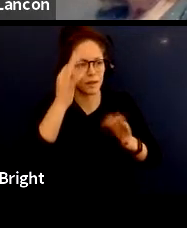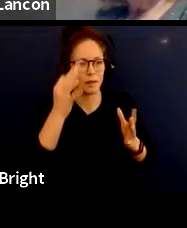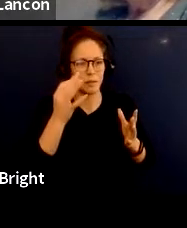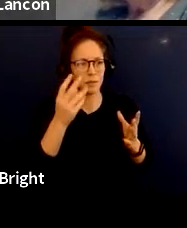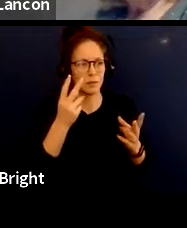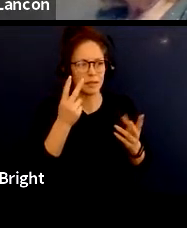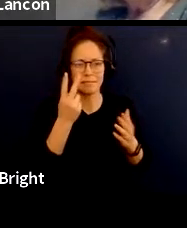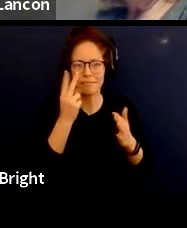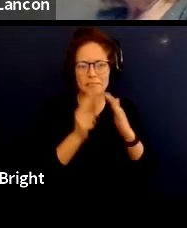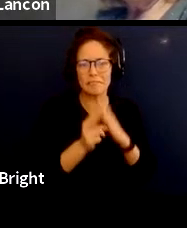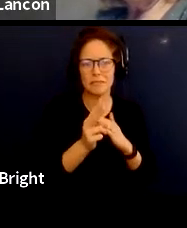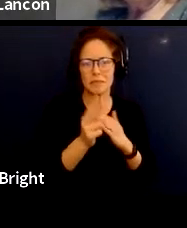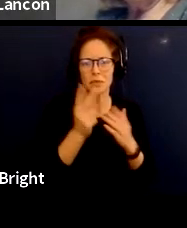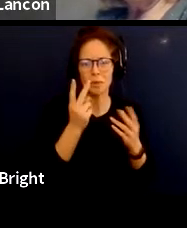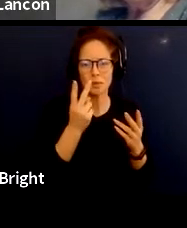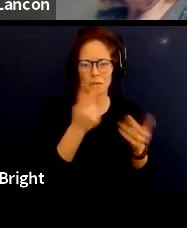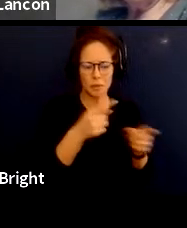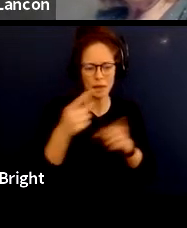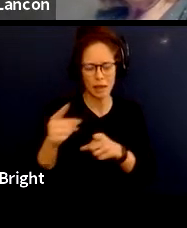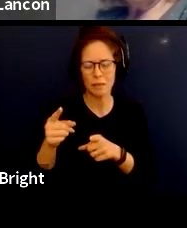it wholeheartedly,